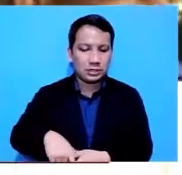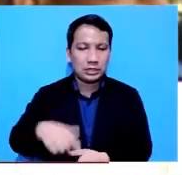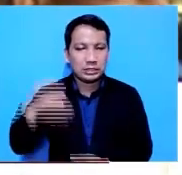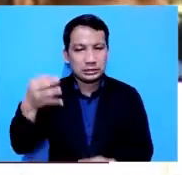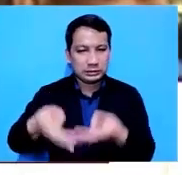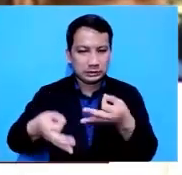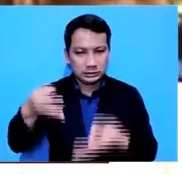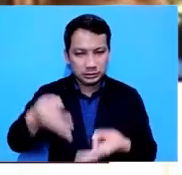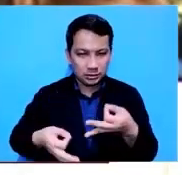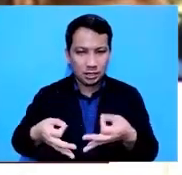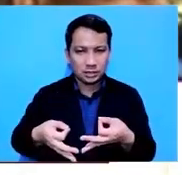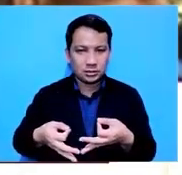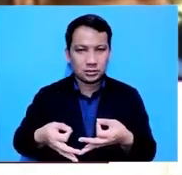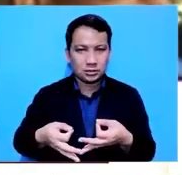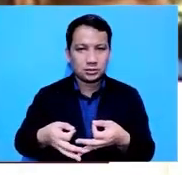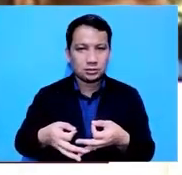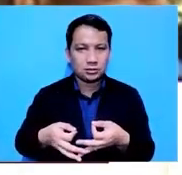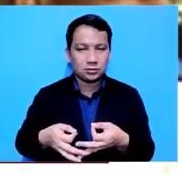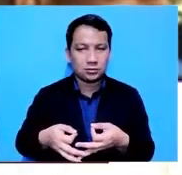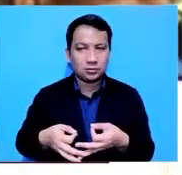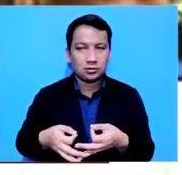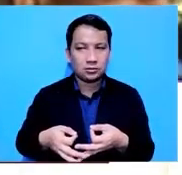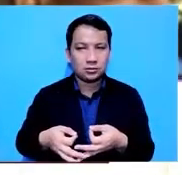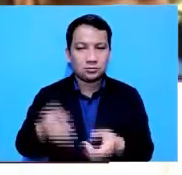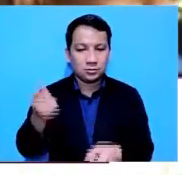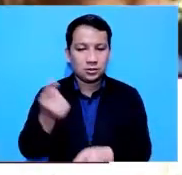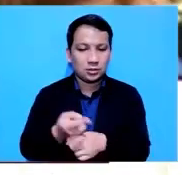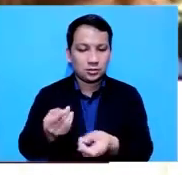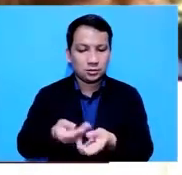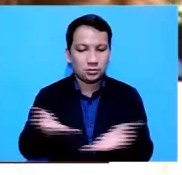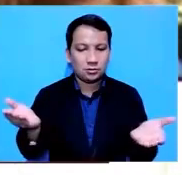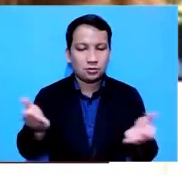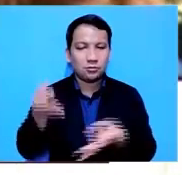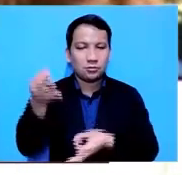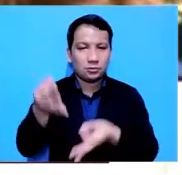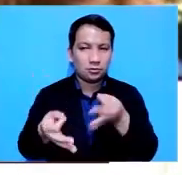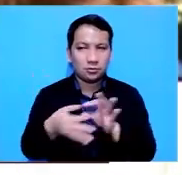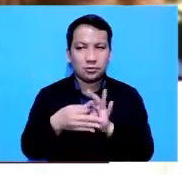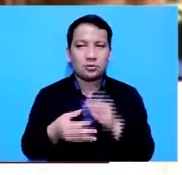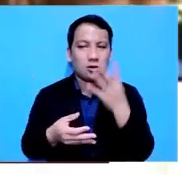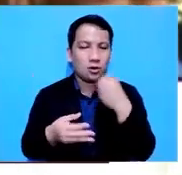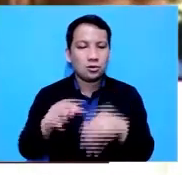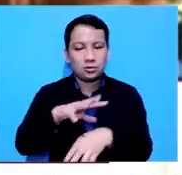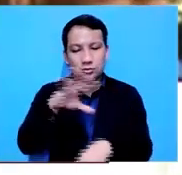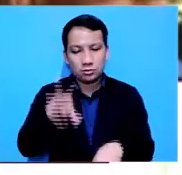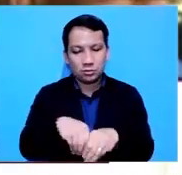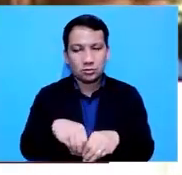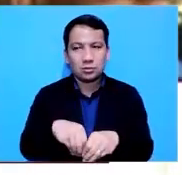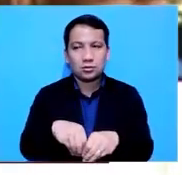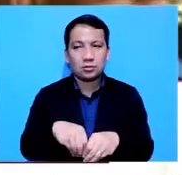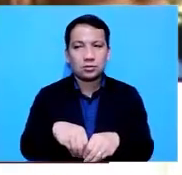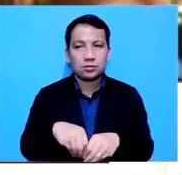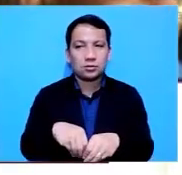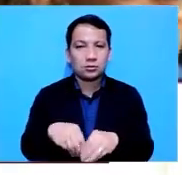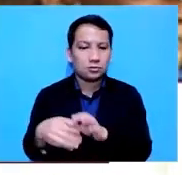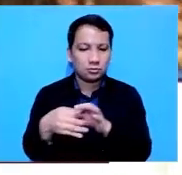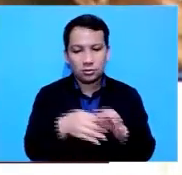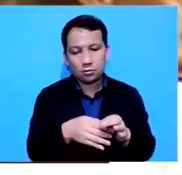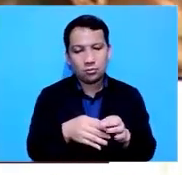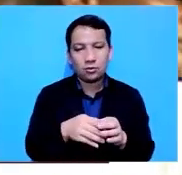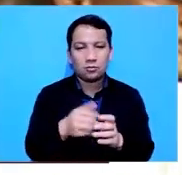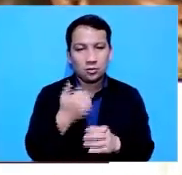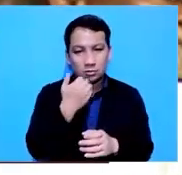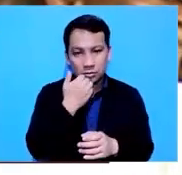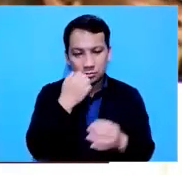on our side once we have brought to justice those involved in the proliferation of drugs in